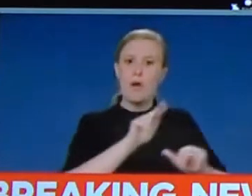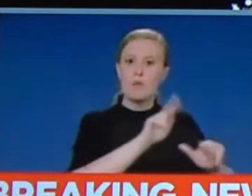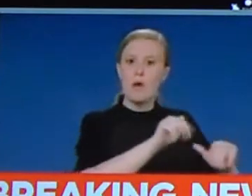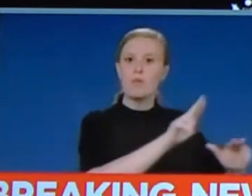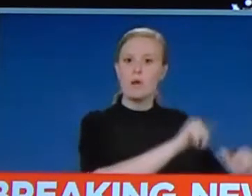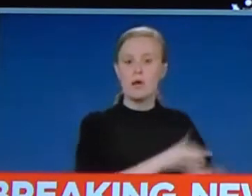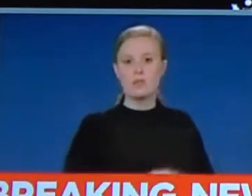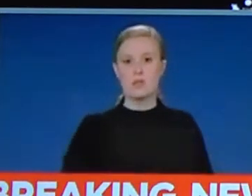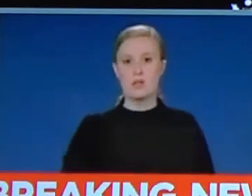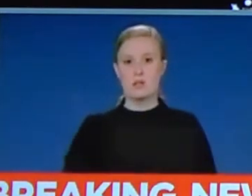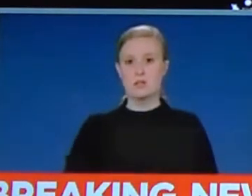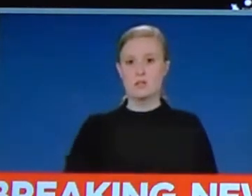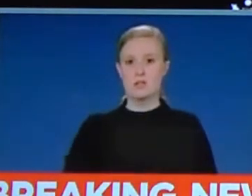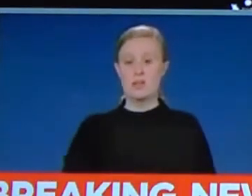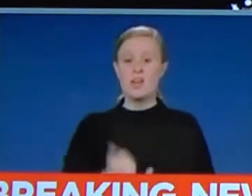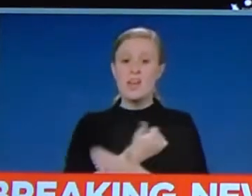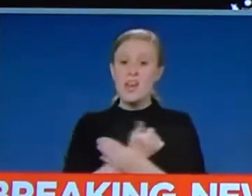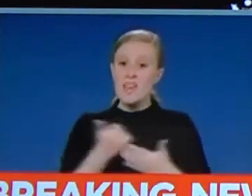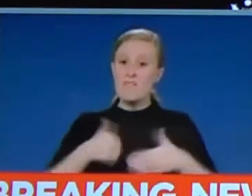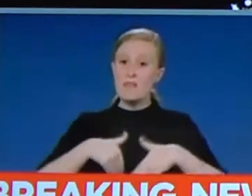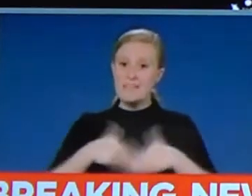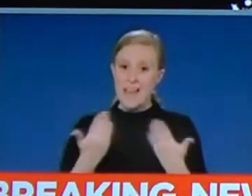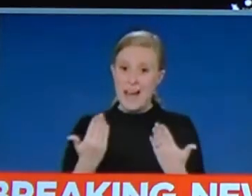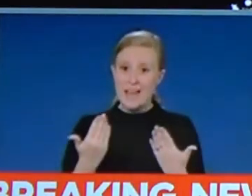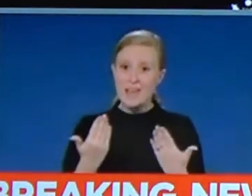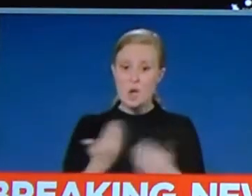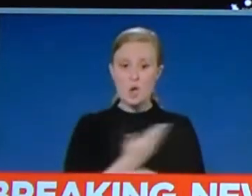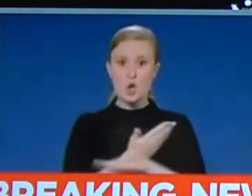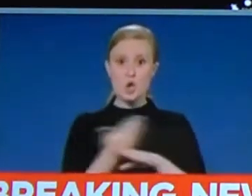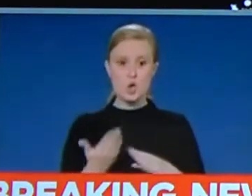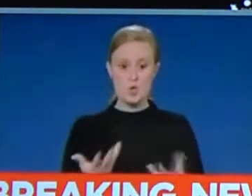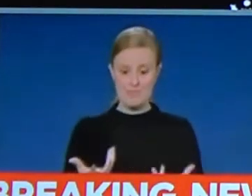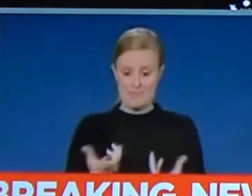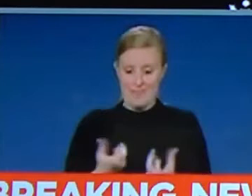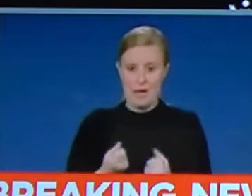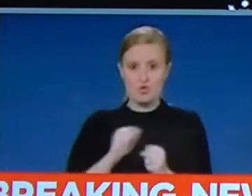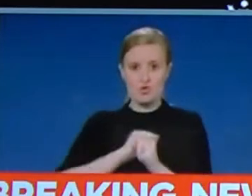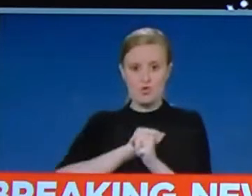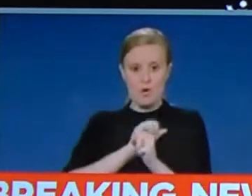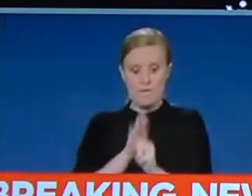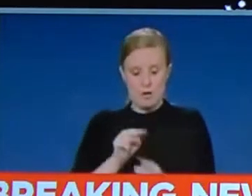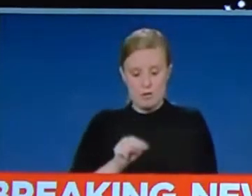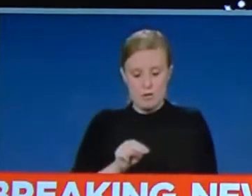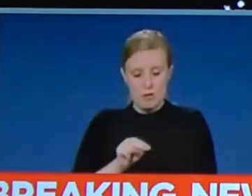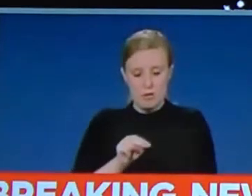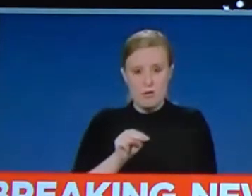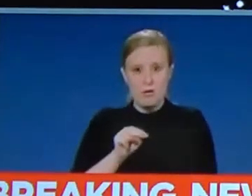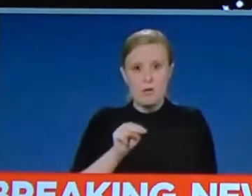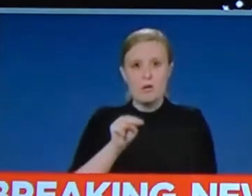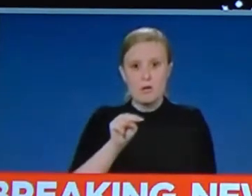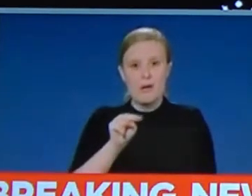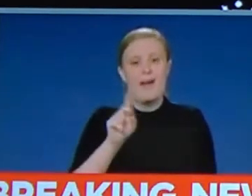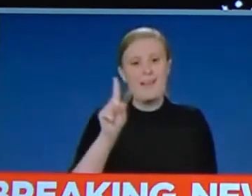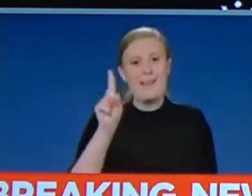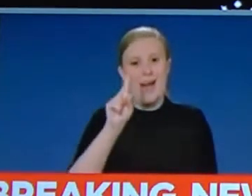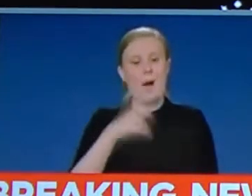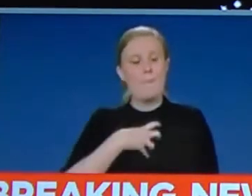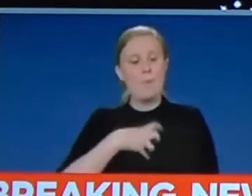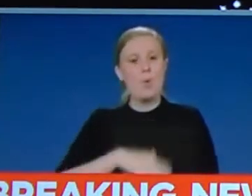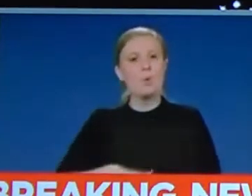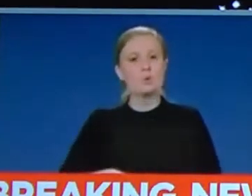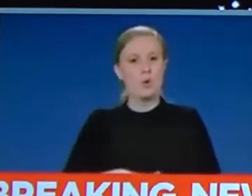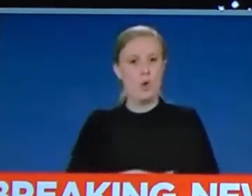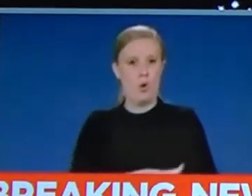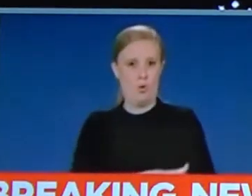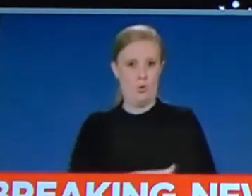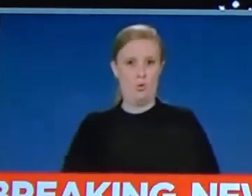single-digit numbers, and that's welcome, but it's still not enough. And in particular, we're watching those community transmission numbers very